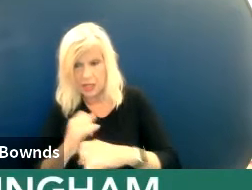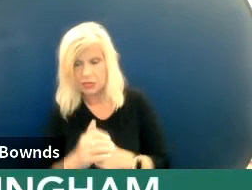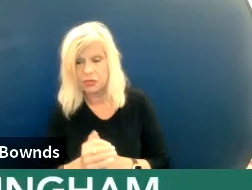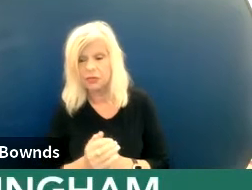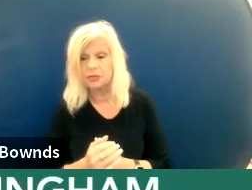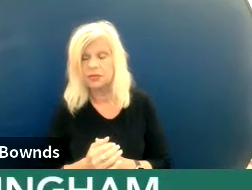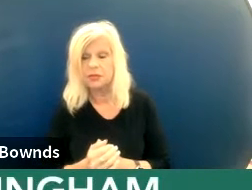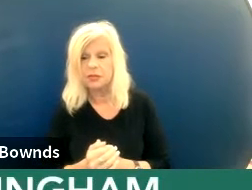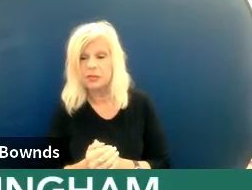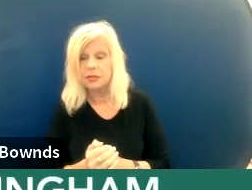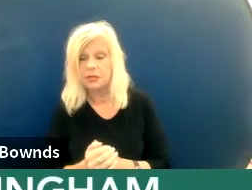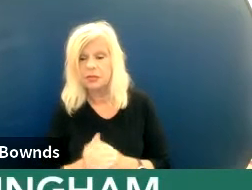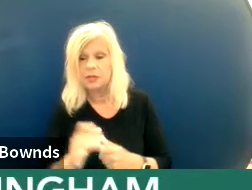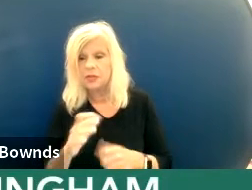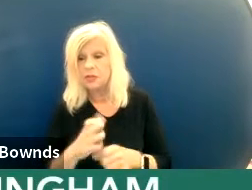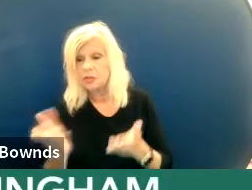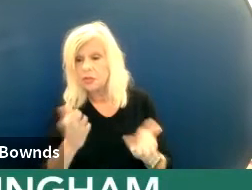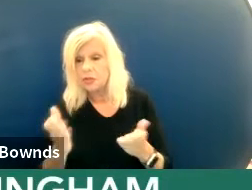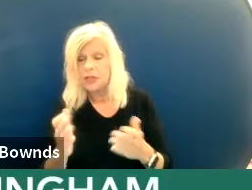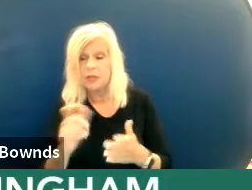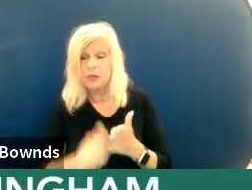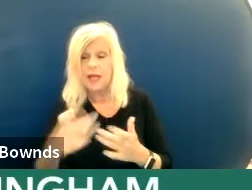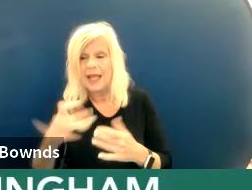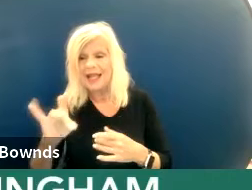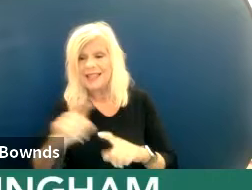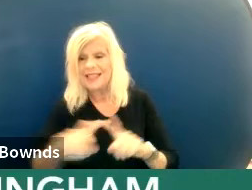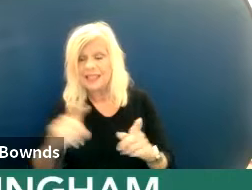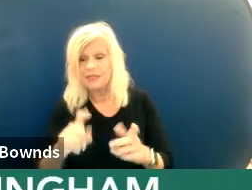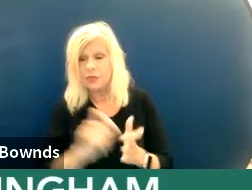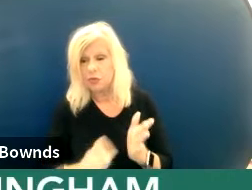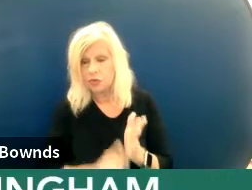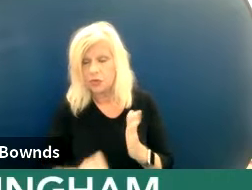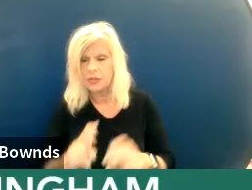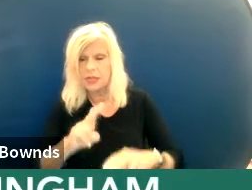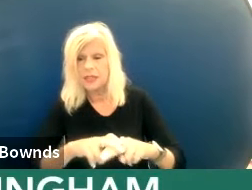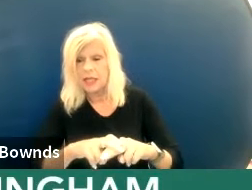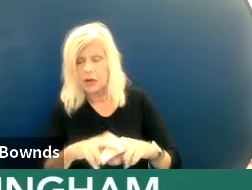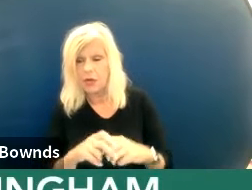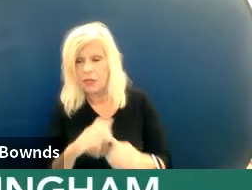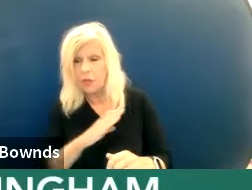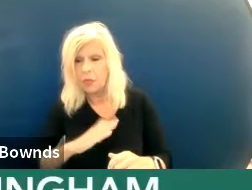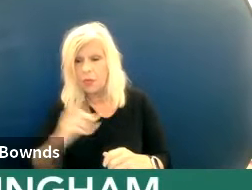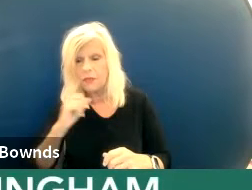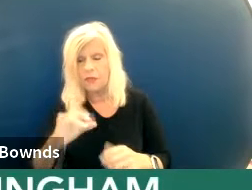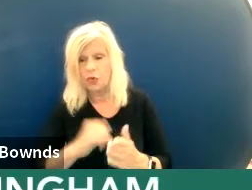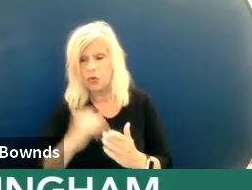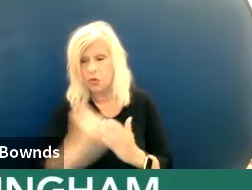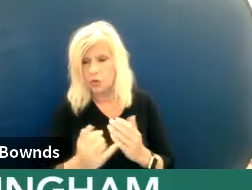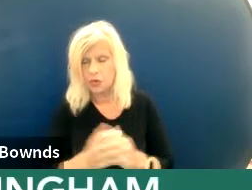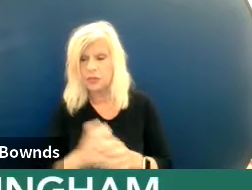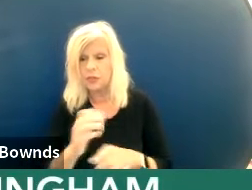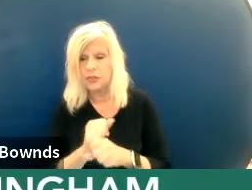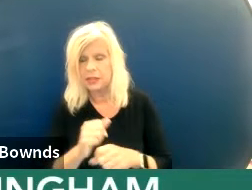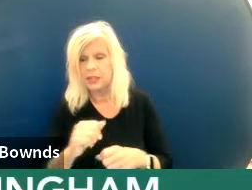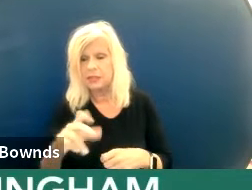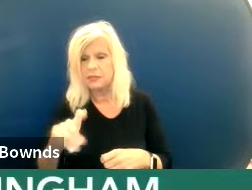reviewer for 18 major rehabilitation journals and serves on the editorial board of 4 journals. Dr. Butler received his doctoral